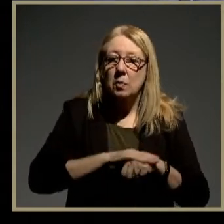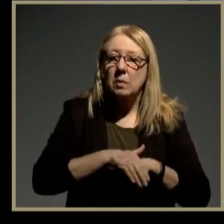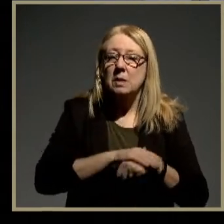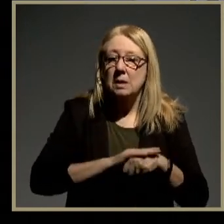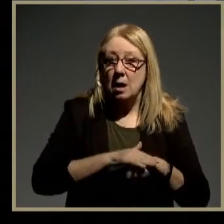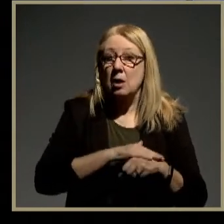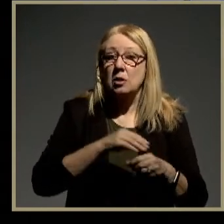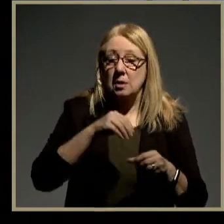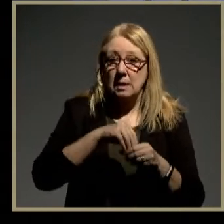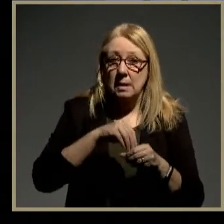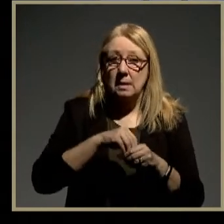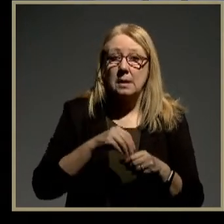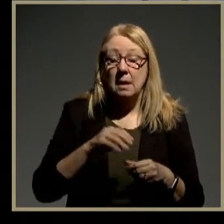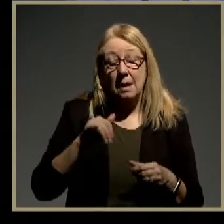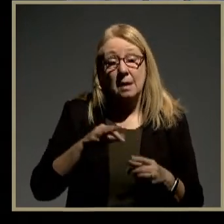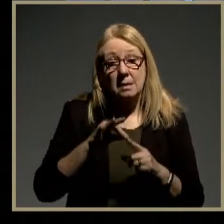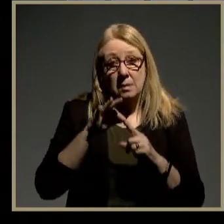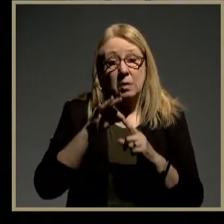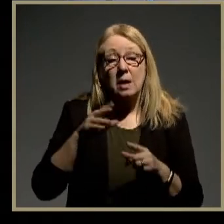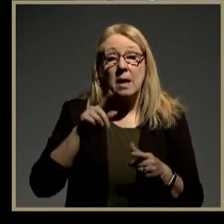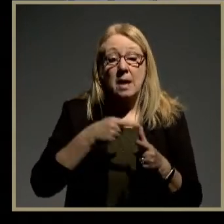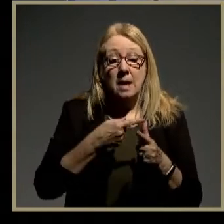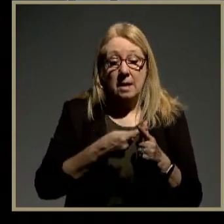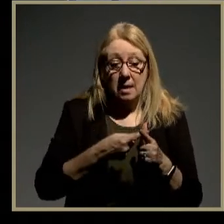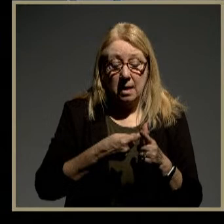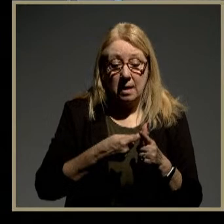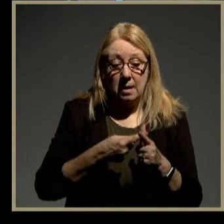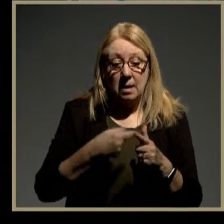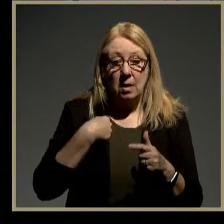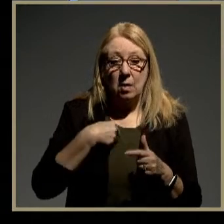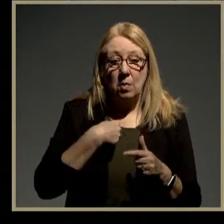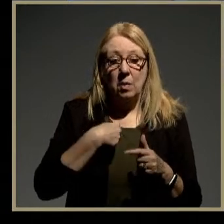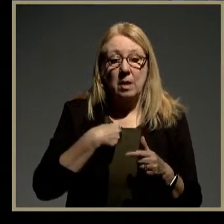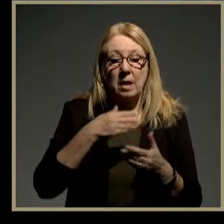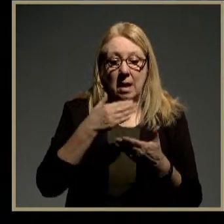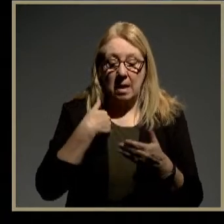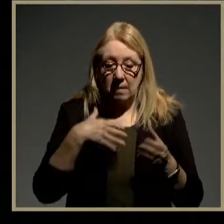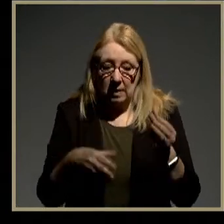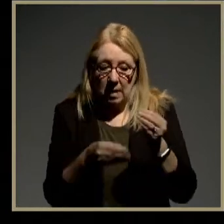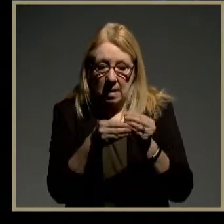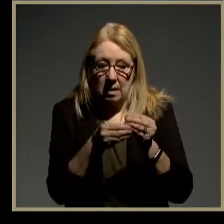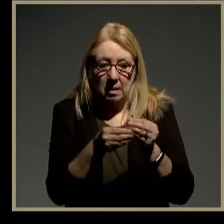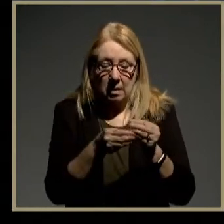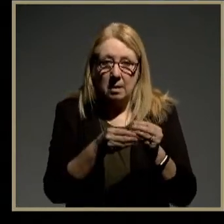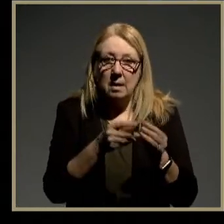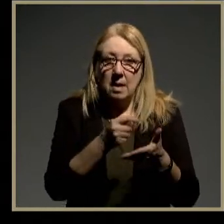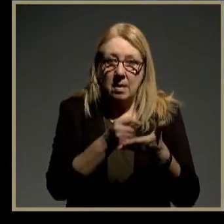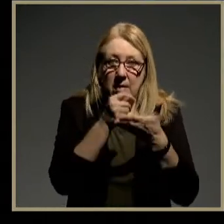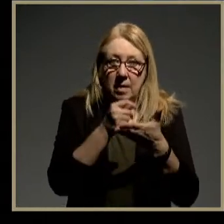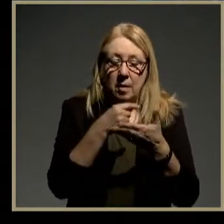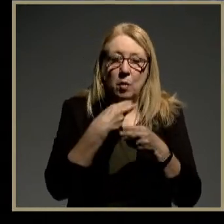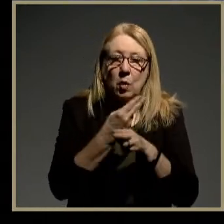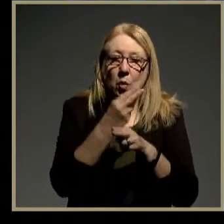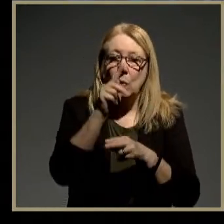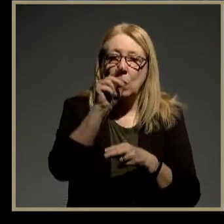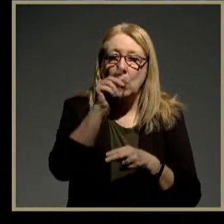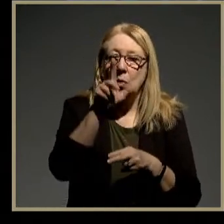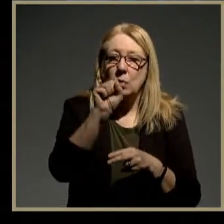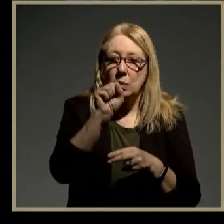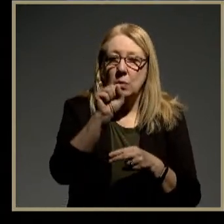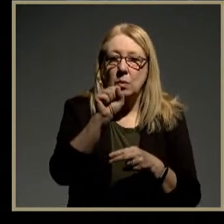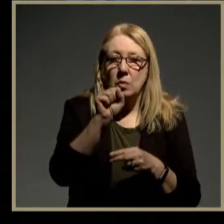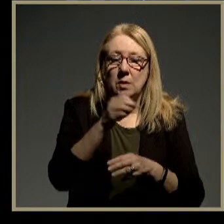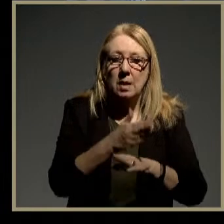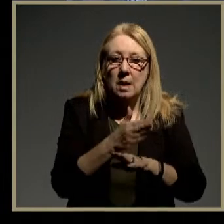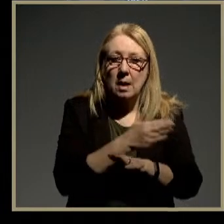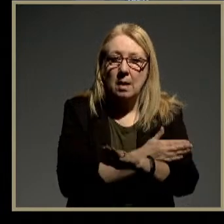pretty unique. We followed that up with some what we call instrument-assisted therapy, where we use tools to